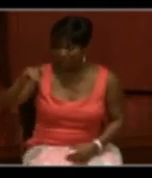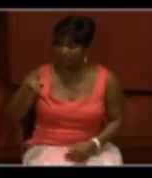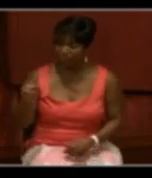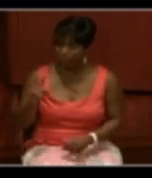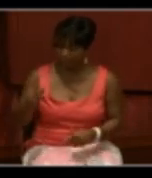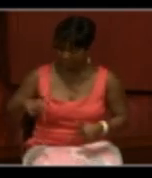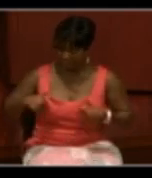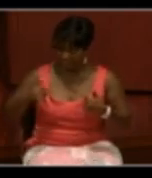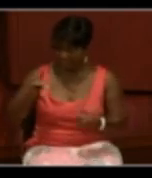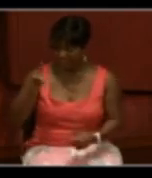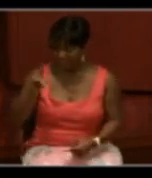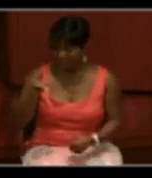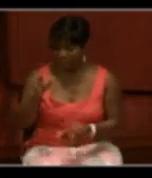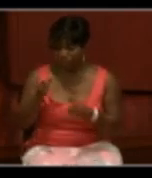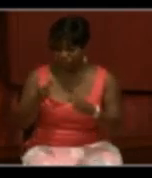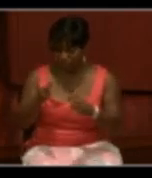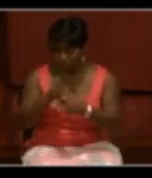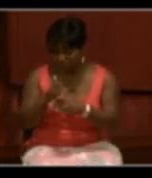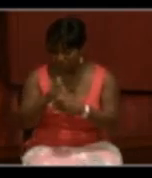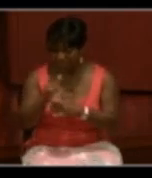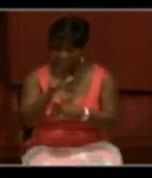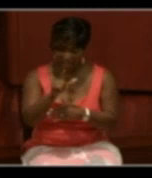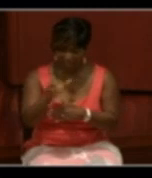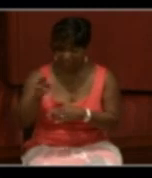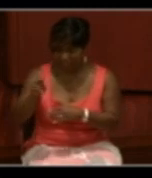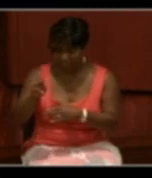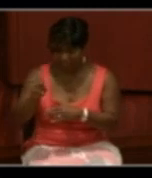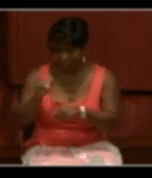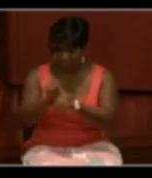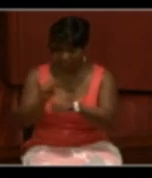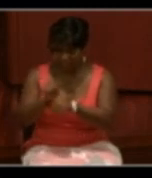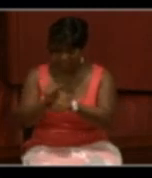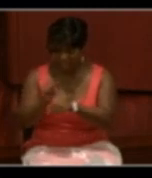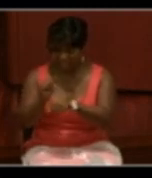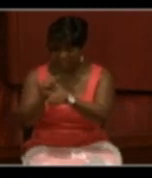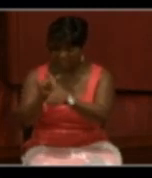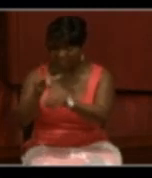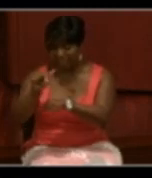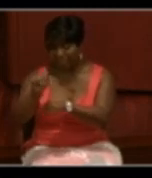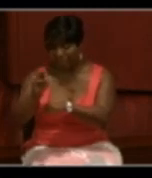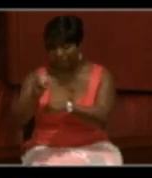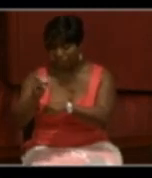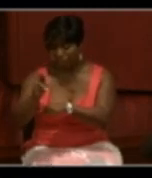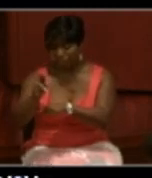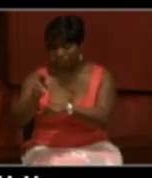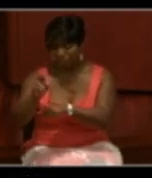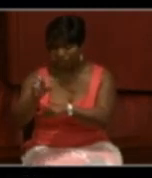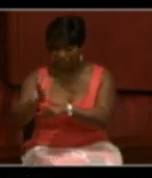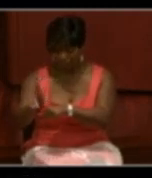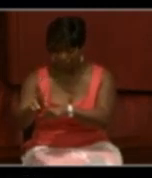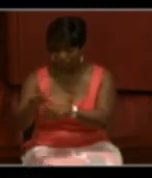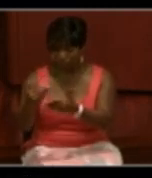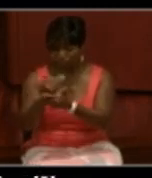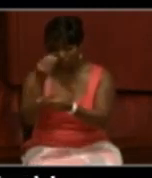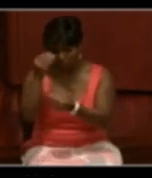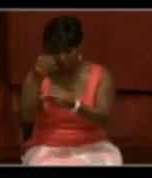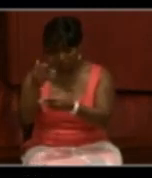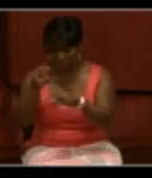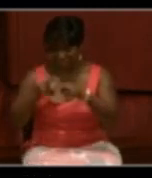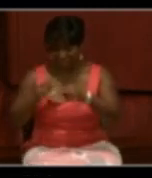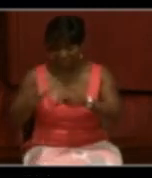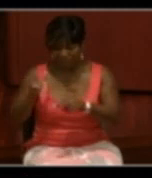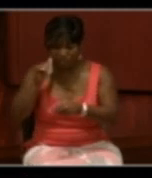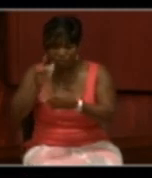Street between L and M. His occupation is a laborer. The new piece of information on this particular account is the name of his